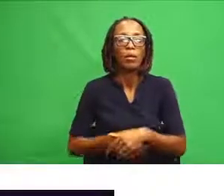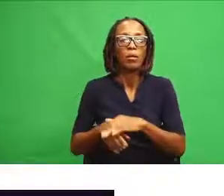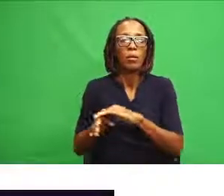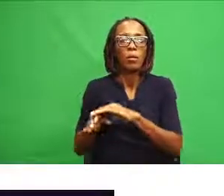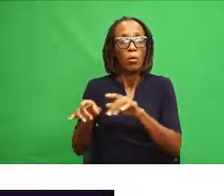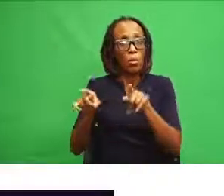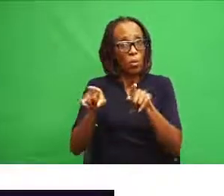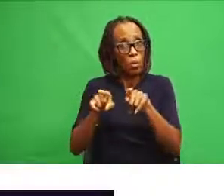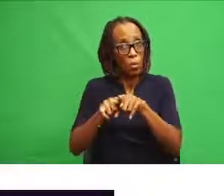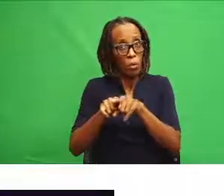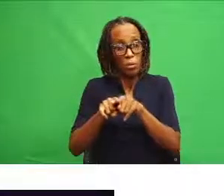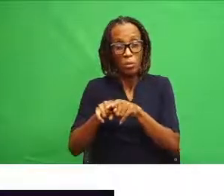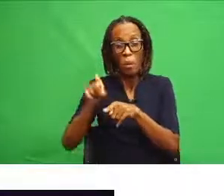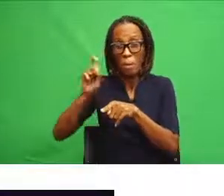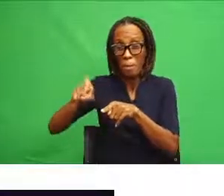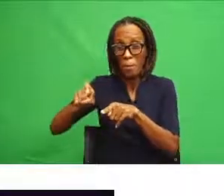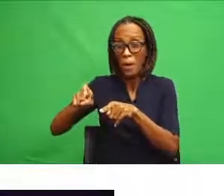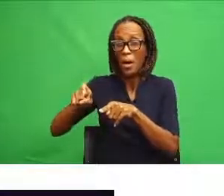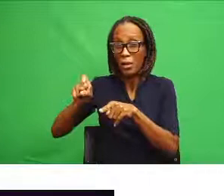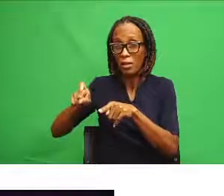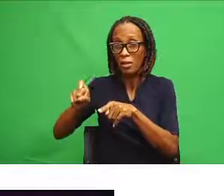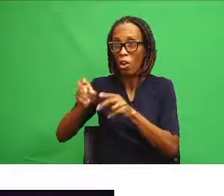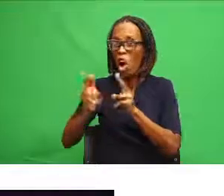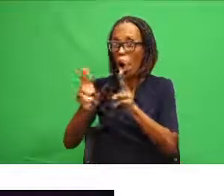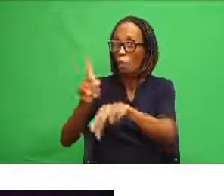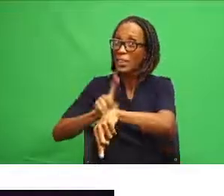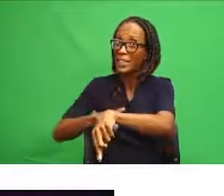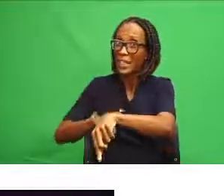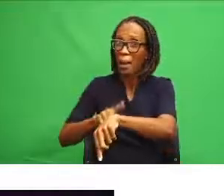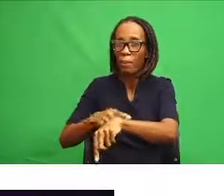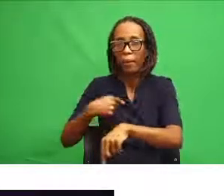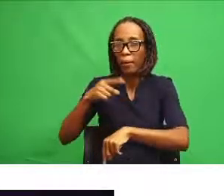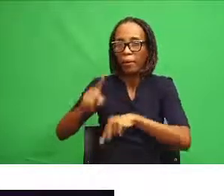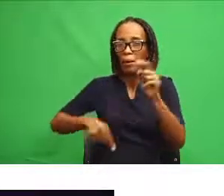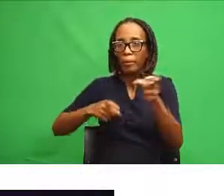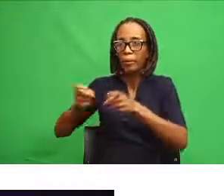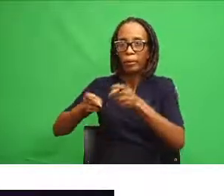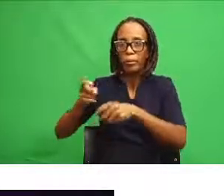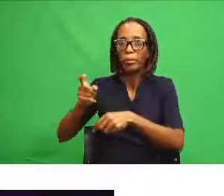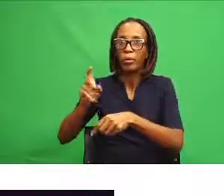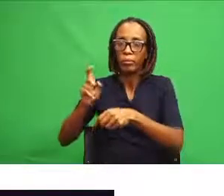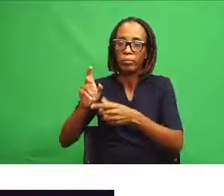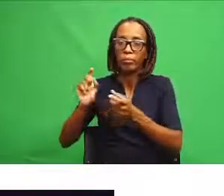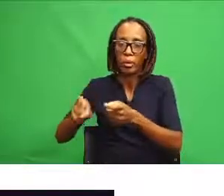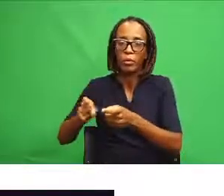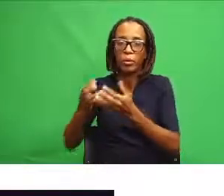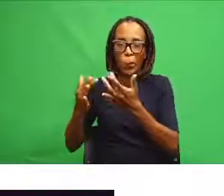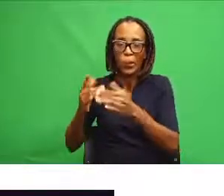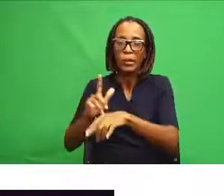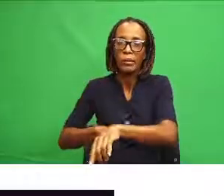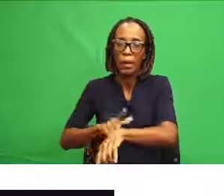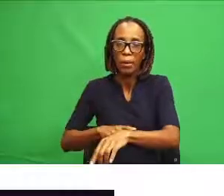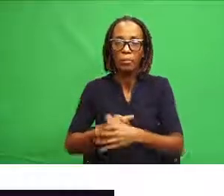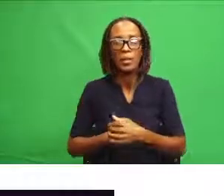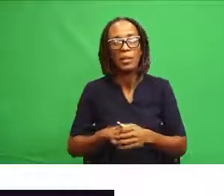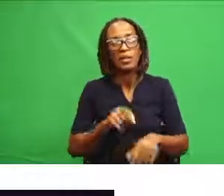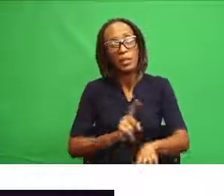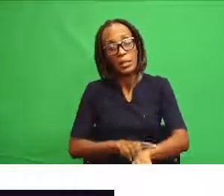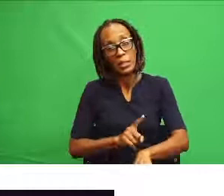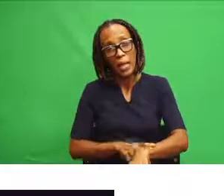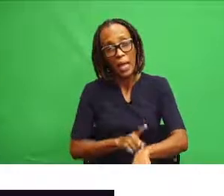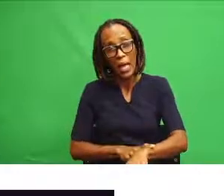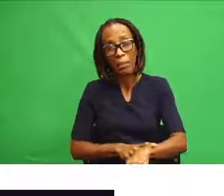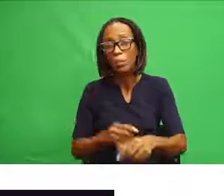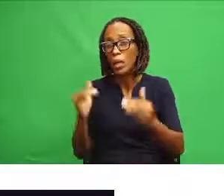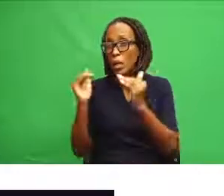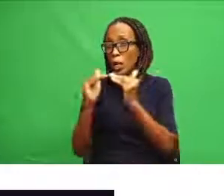a time factor which you cannot control. And there's a saying, time is